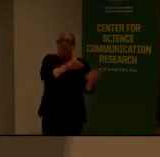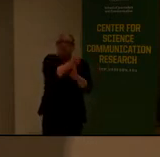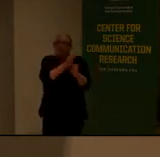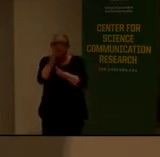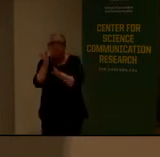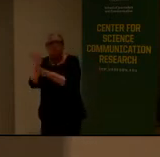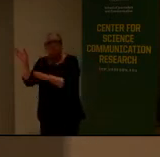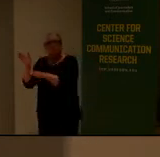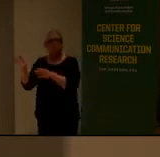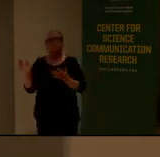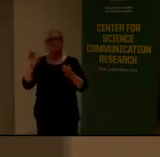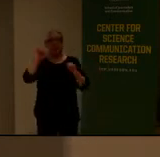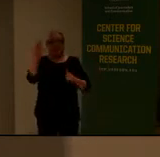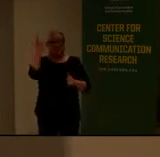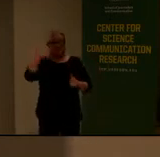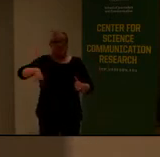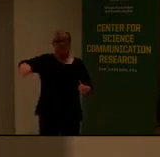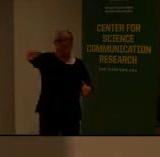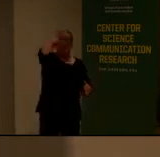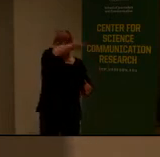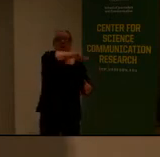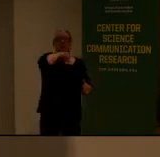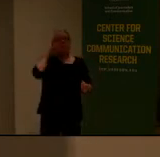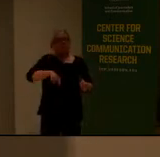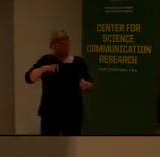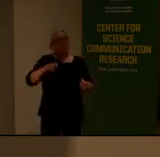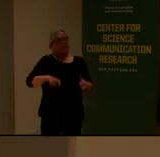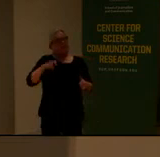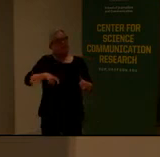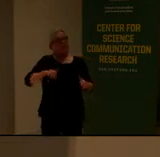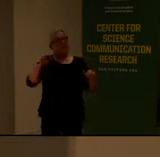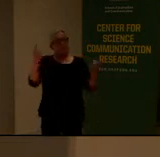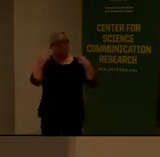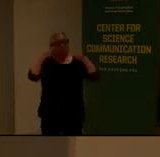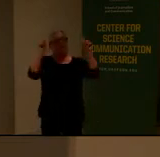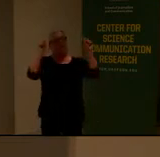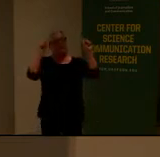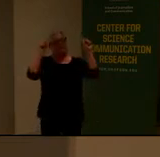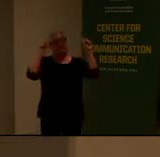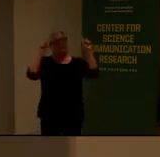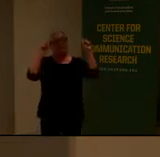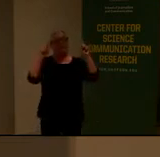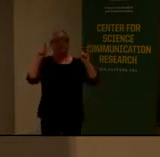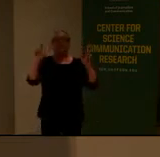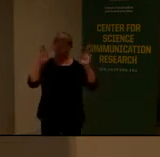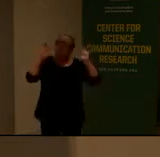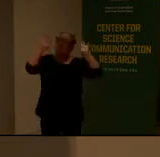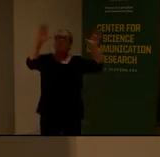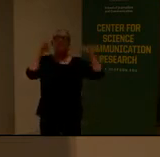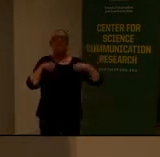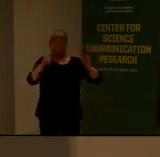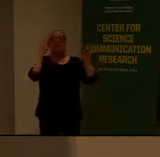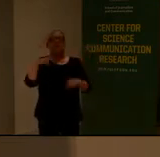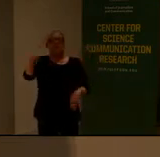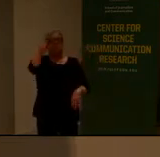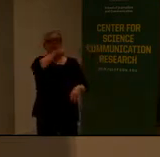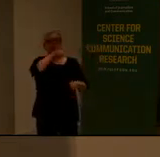Hence, again, why all of you are needed in order for us to achieve this. It's an enormous opportunity.